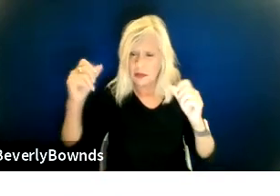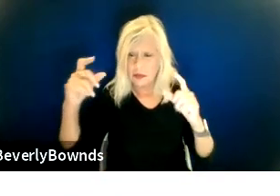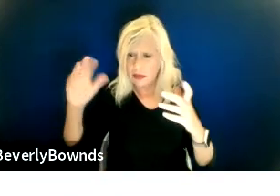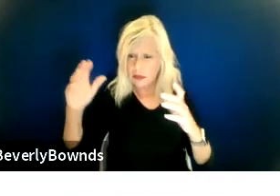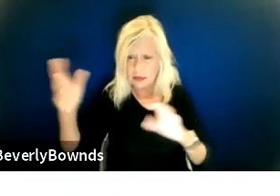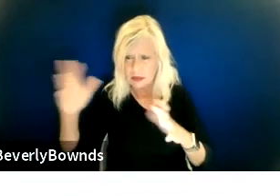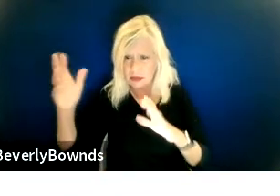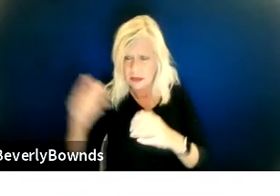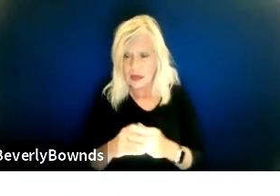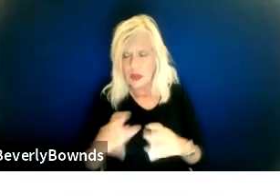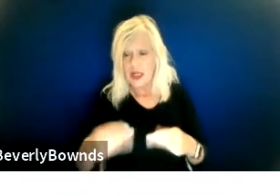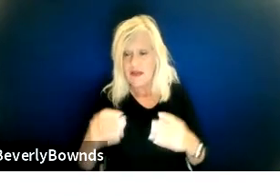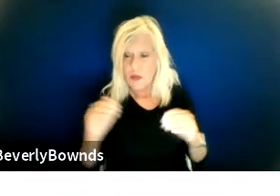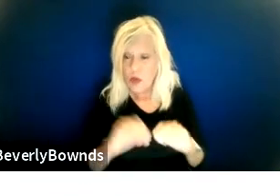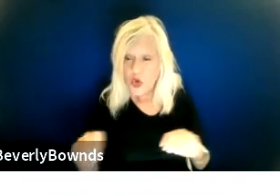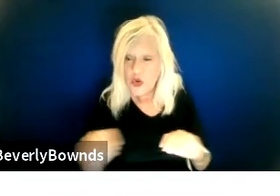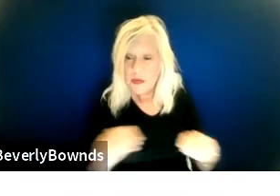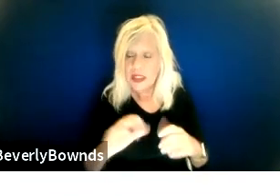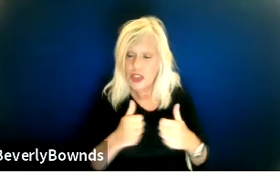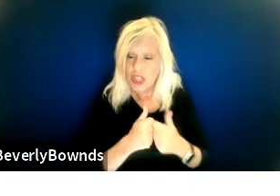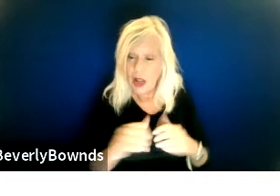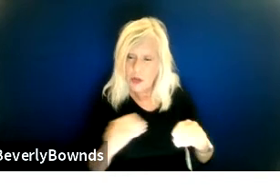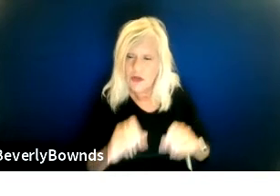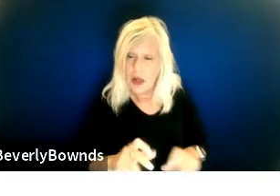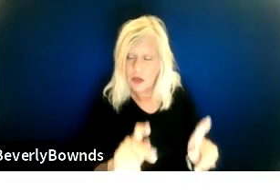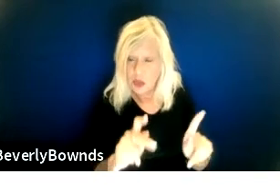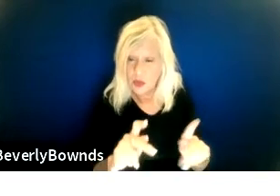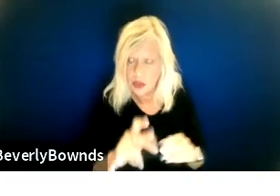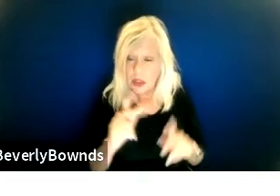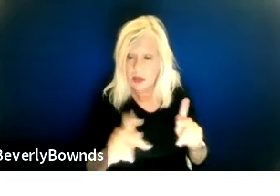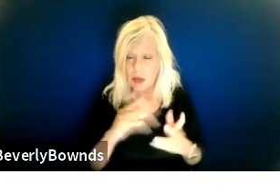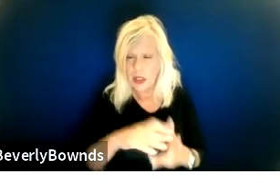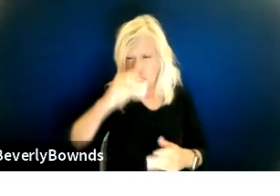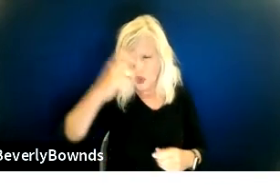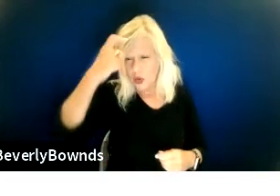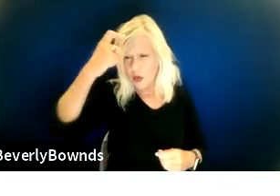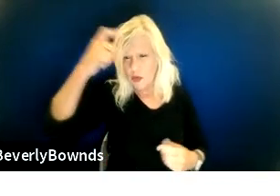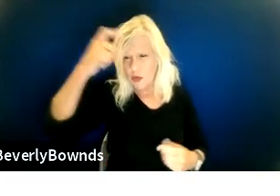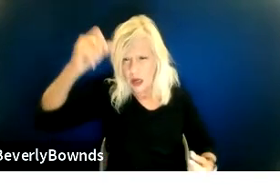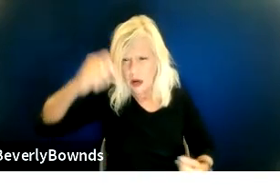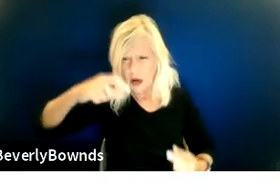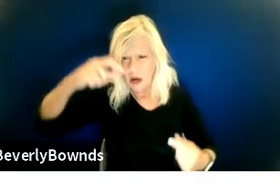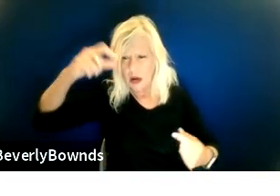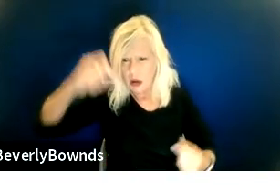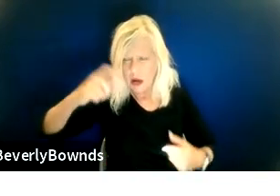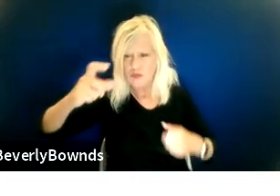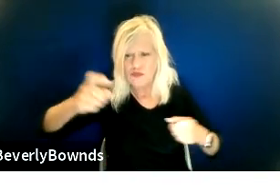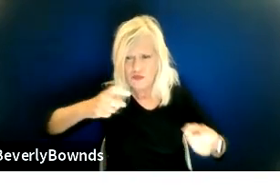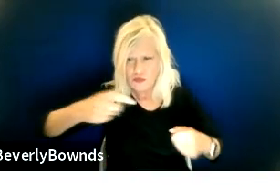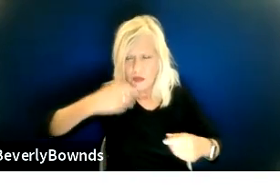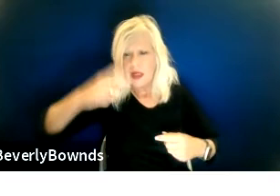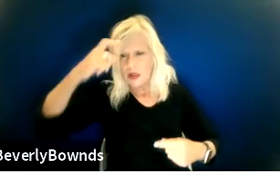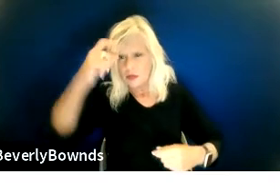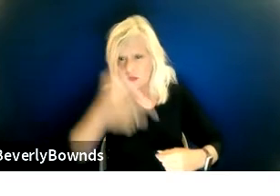movement opportunities, challenging movement opportunities, people can learn how to control their brain better, how to control their arms and